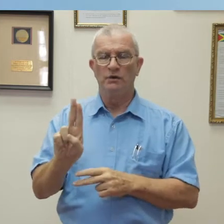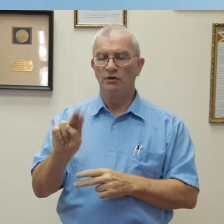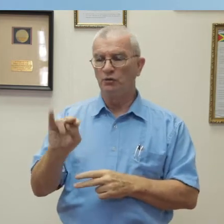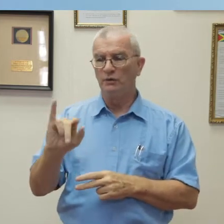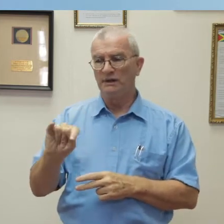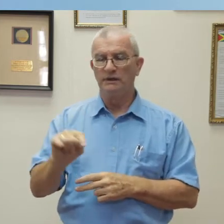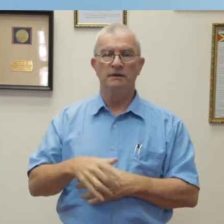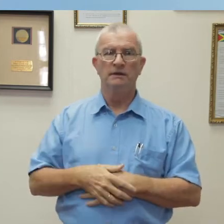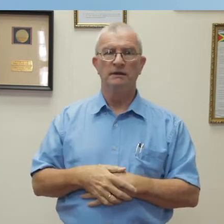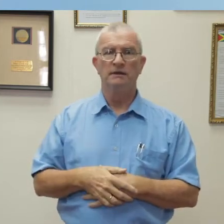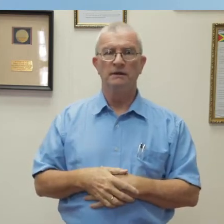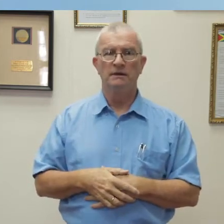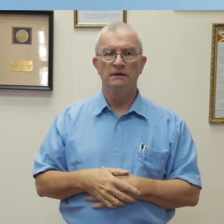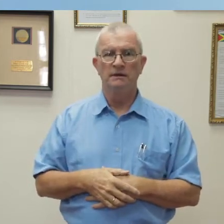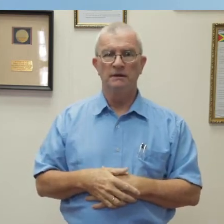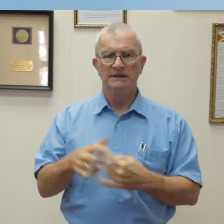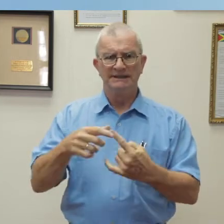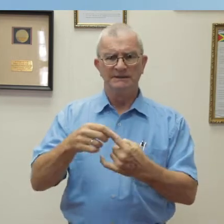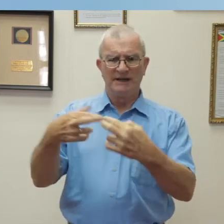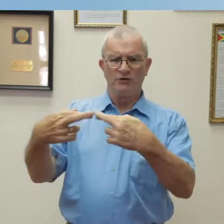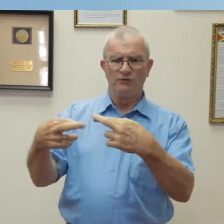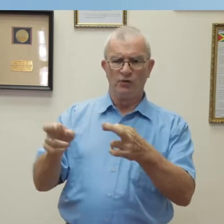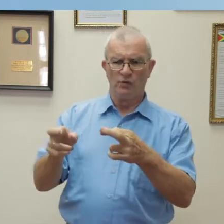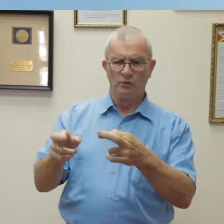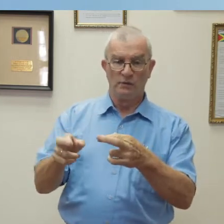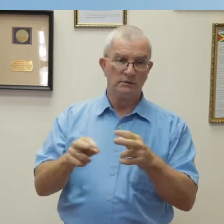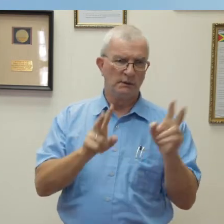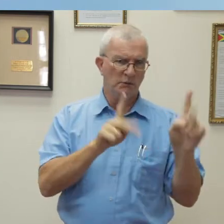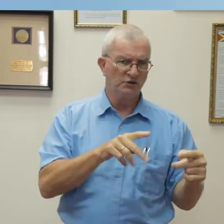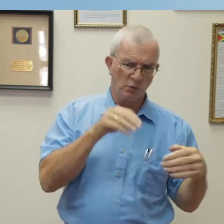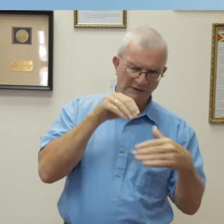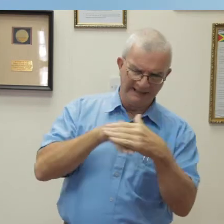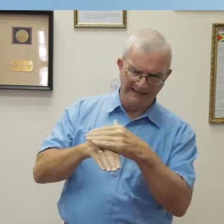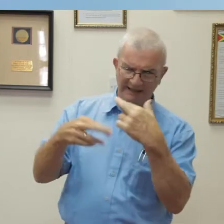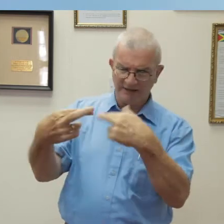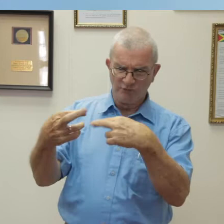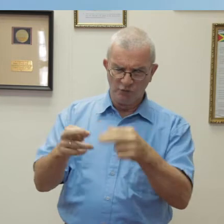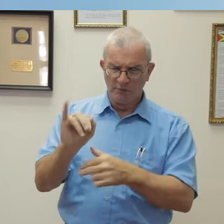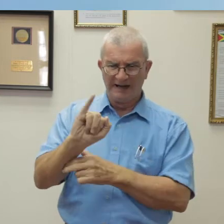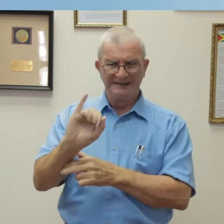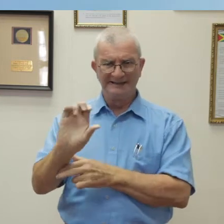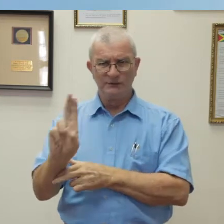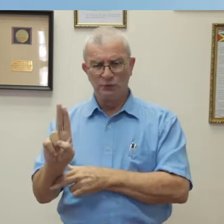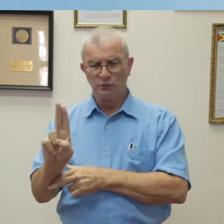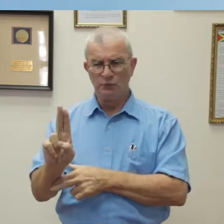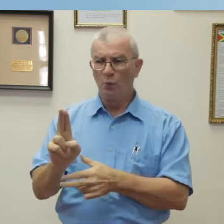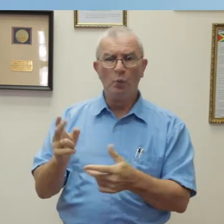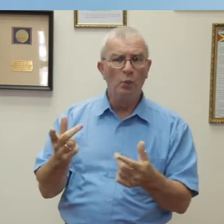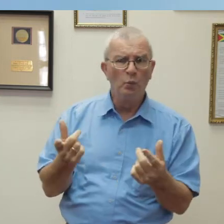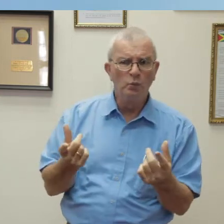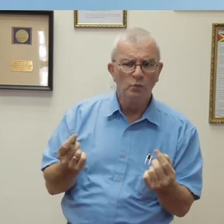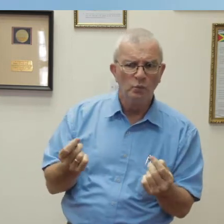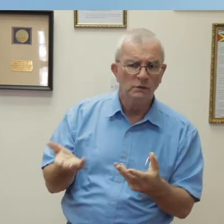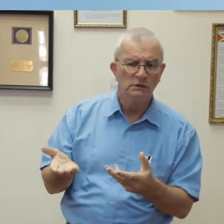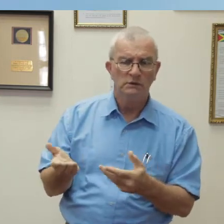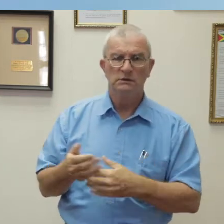When the patient is admitted to the ICU, what can they expect?